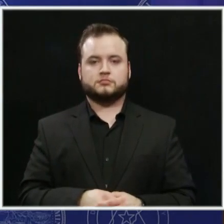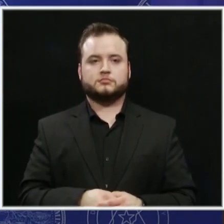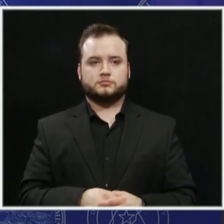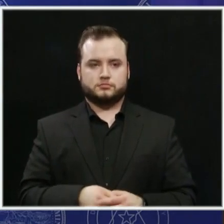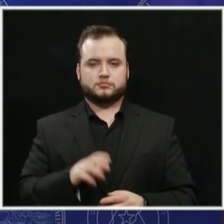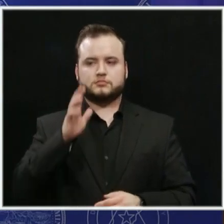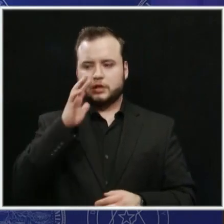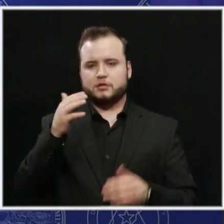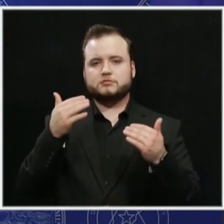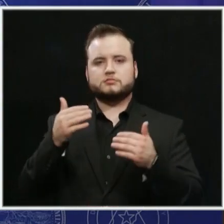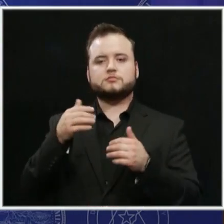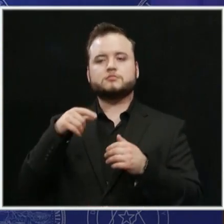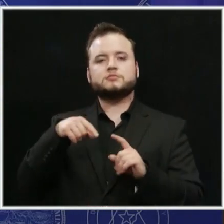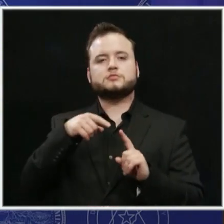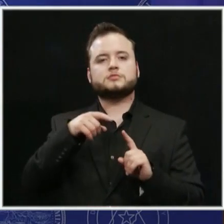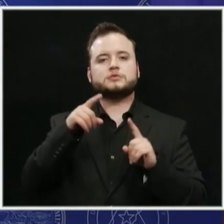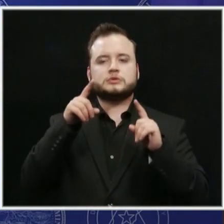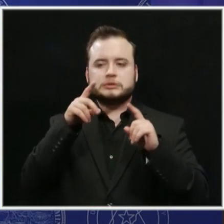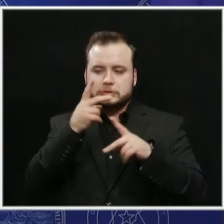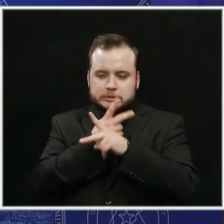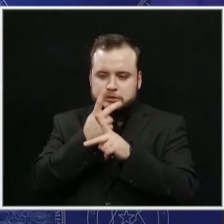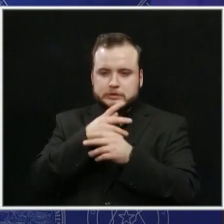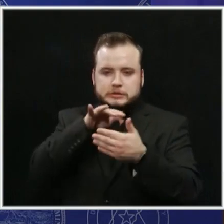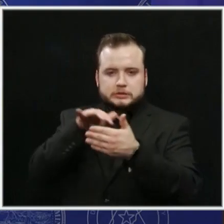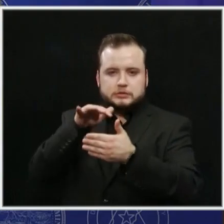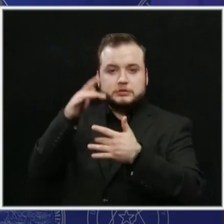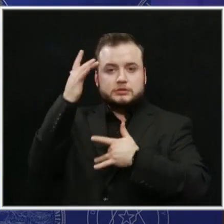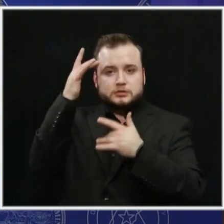on the money. We believe that we would have the authority once they